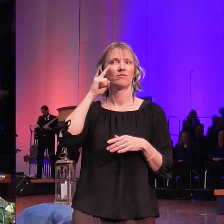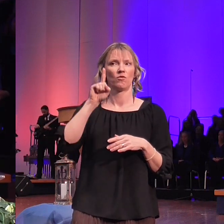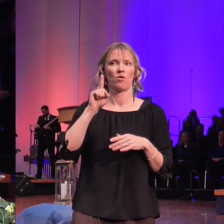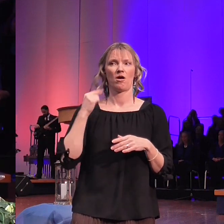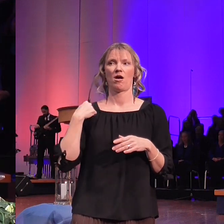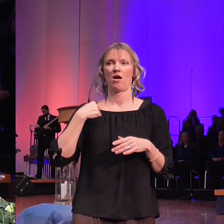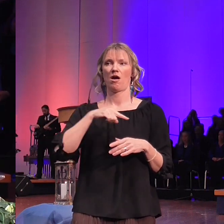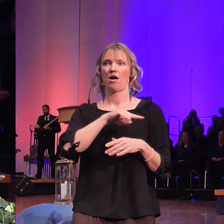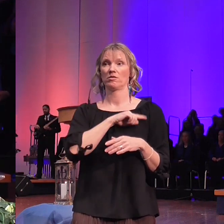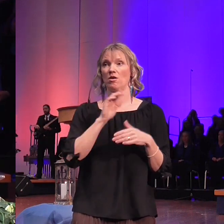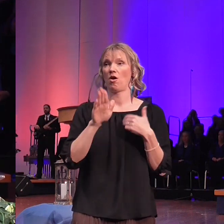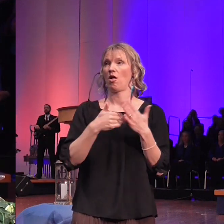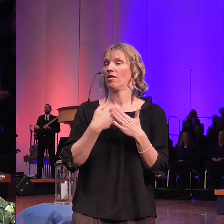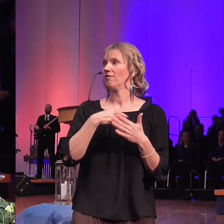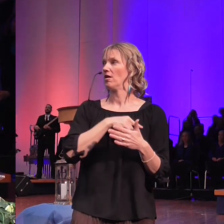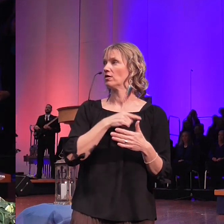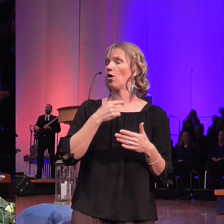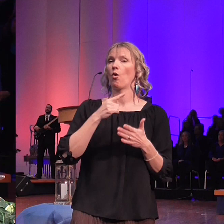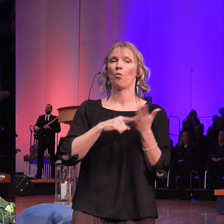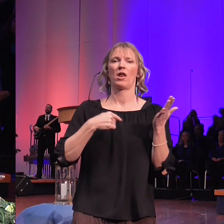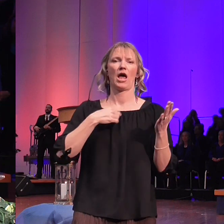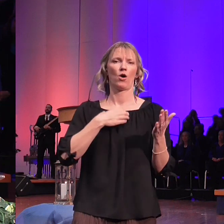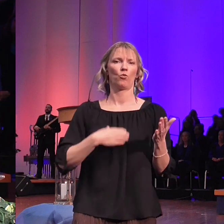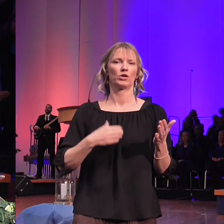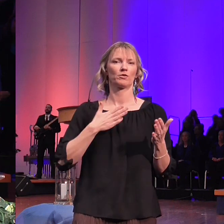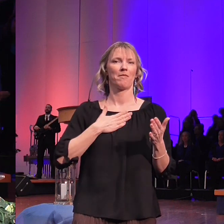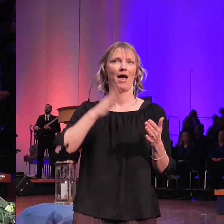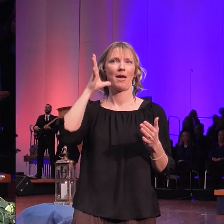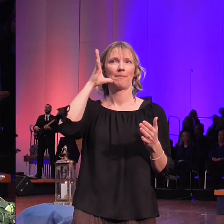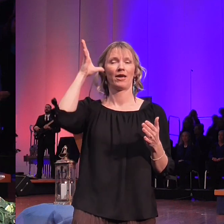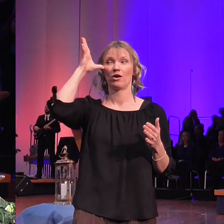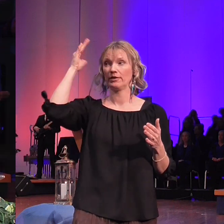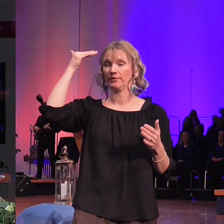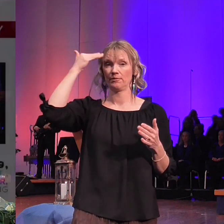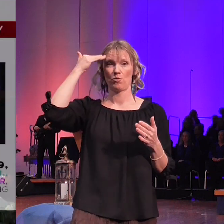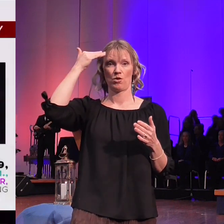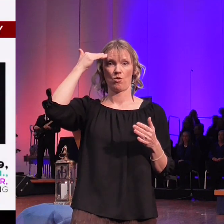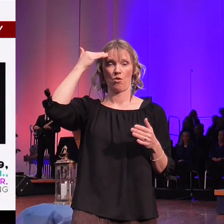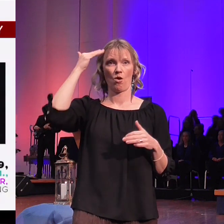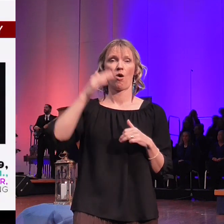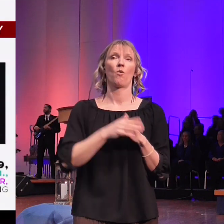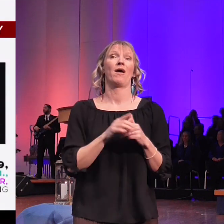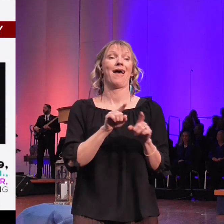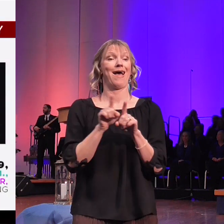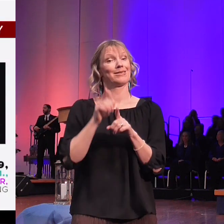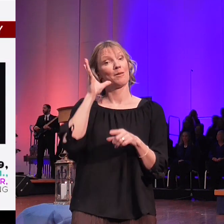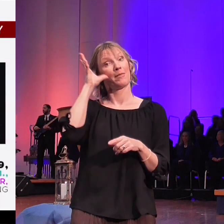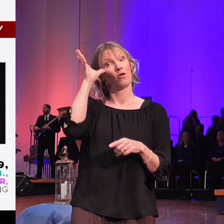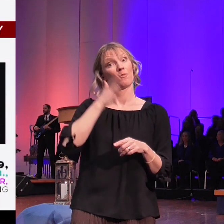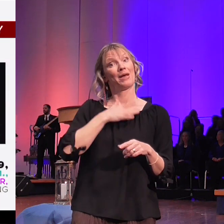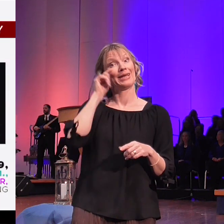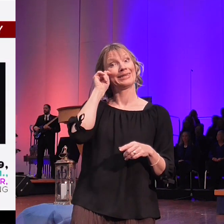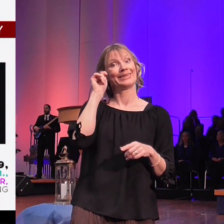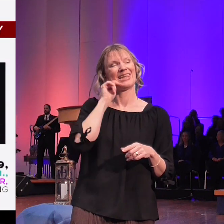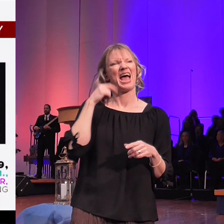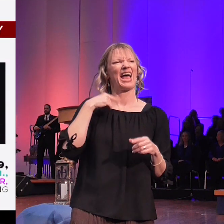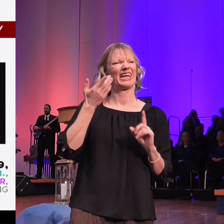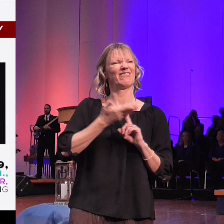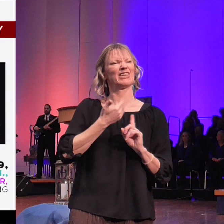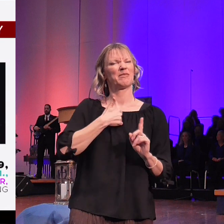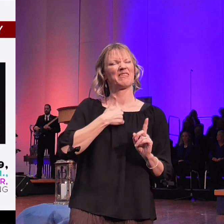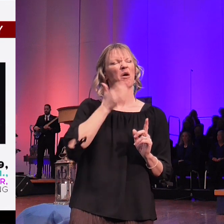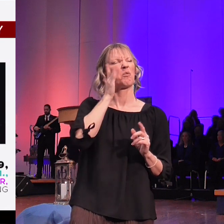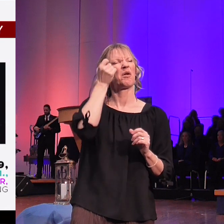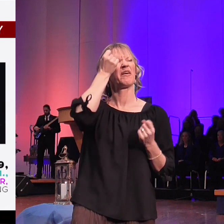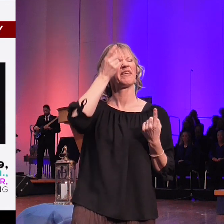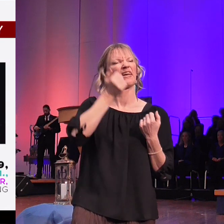us, all of us, this year called What I Wish My Parents Would Know. And as a parent of a teenager, I had convinced myself that I would understand